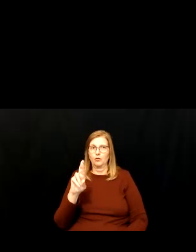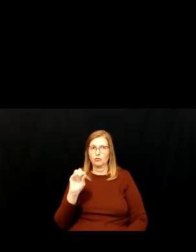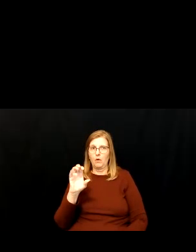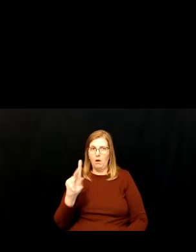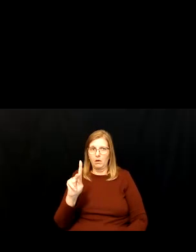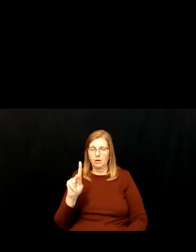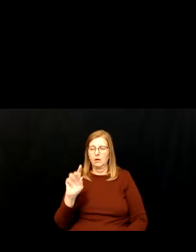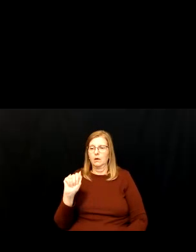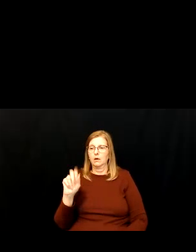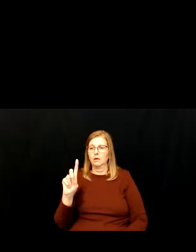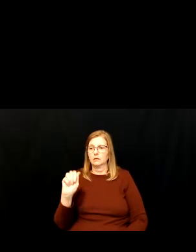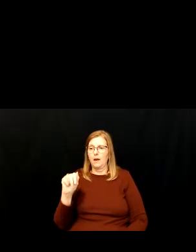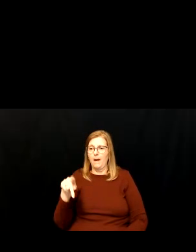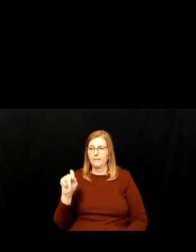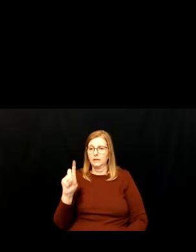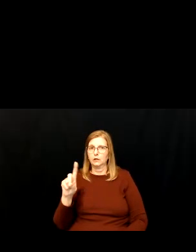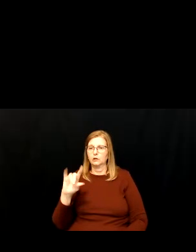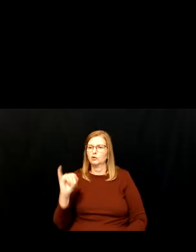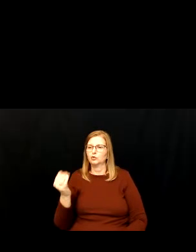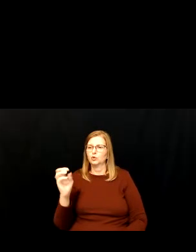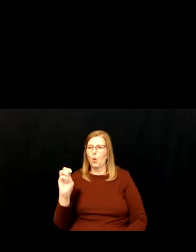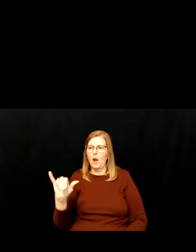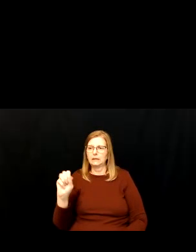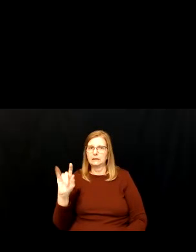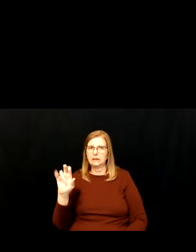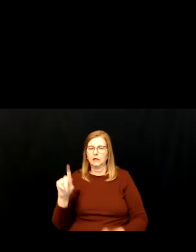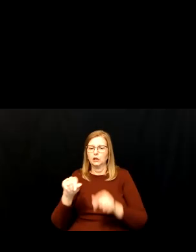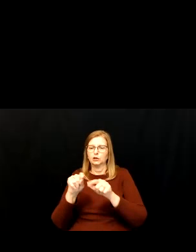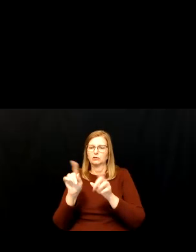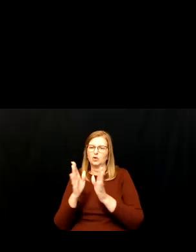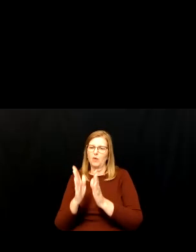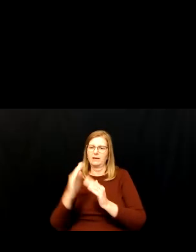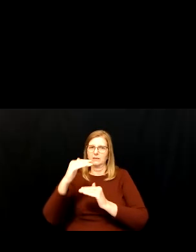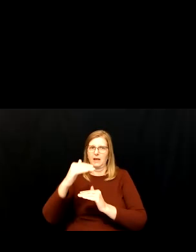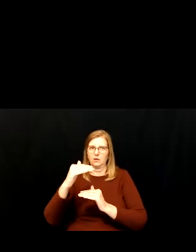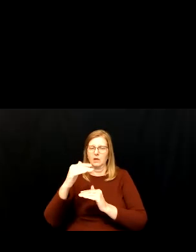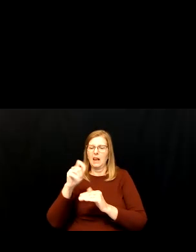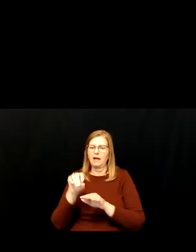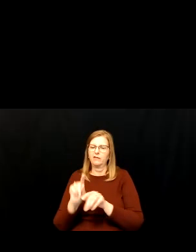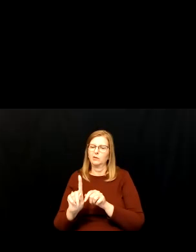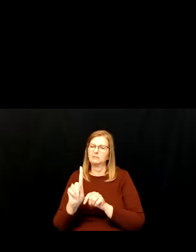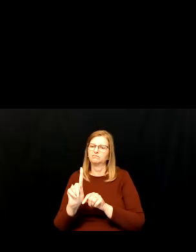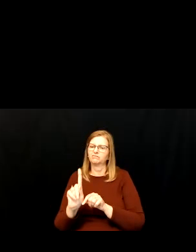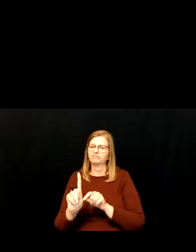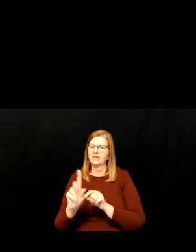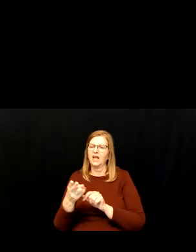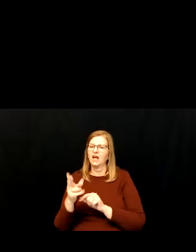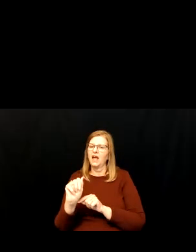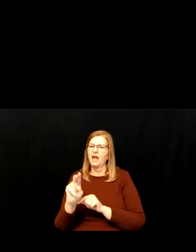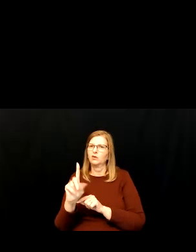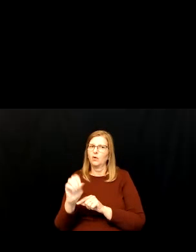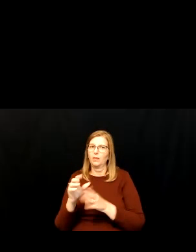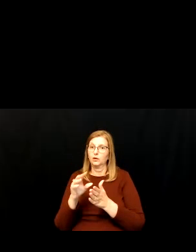Adapted Joystick, and it's shaped like a rectangle with kind of a handle up. And so the student would use